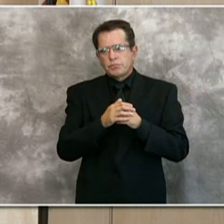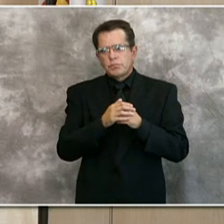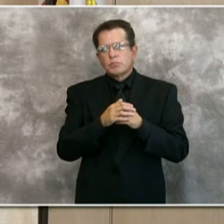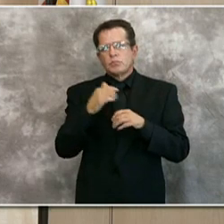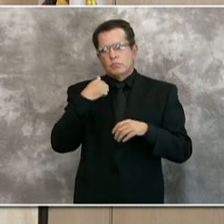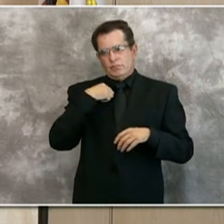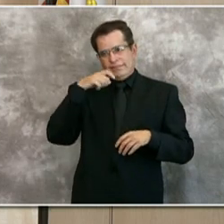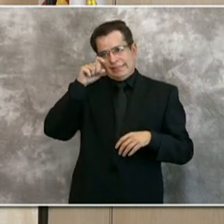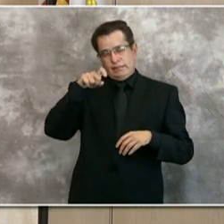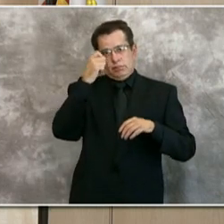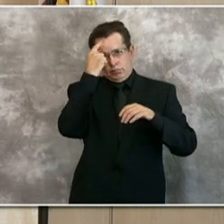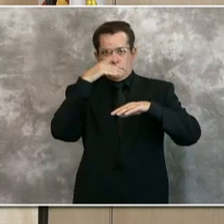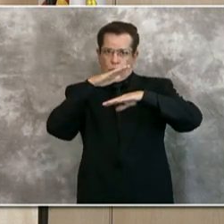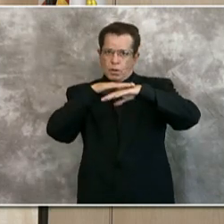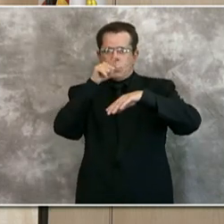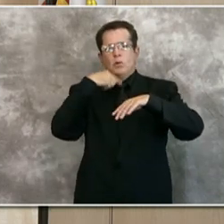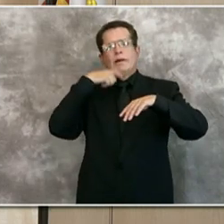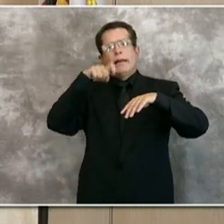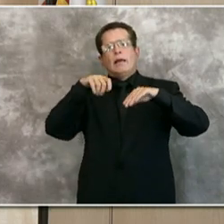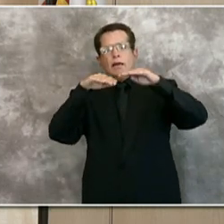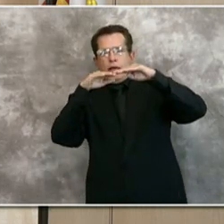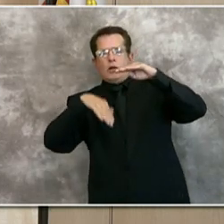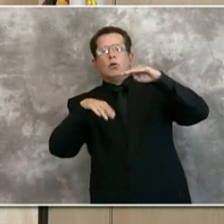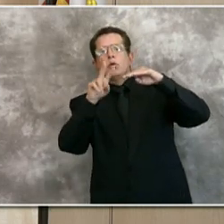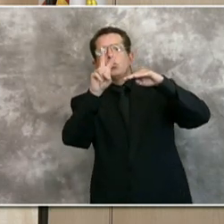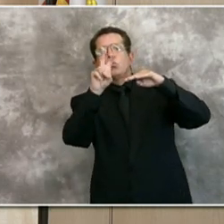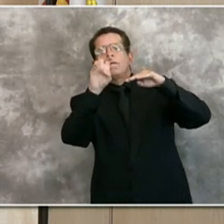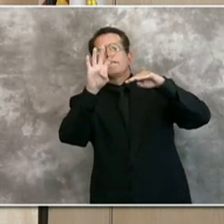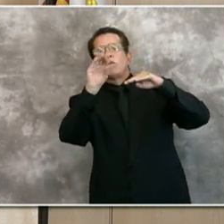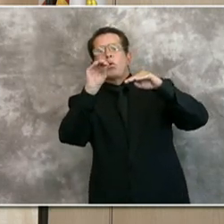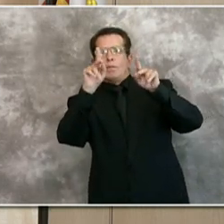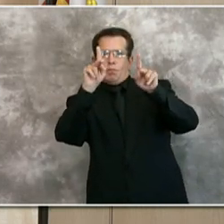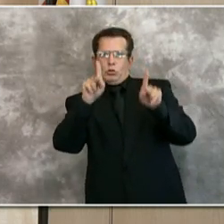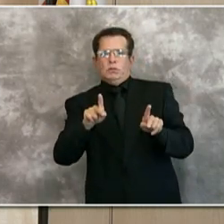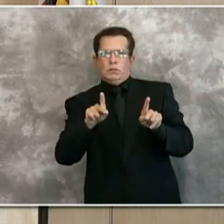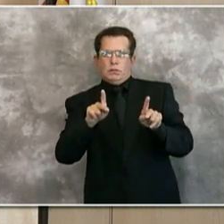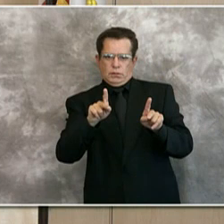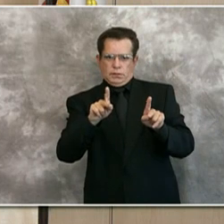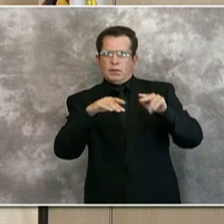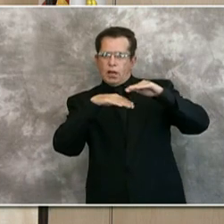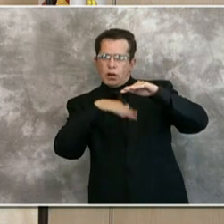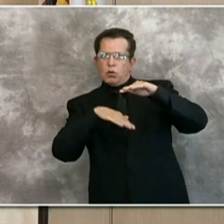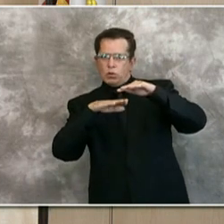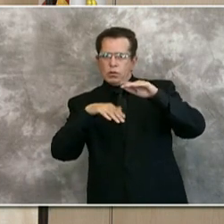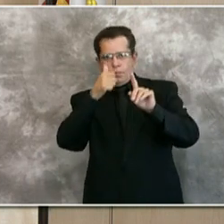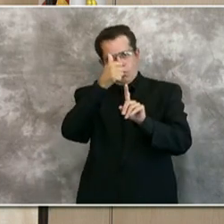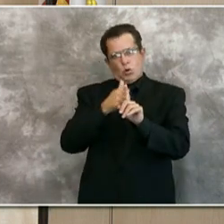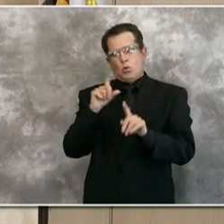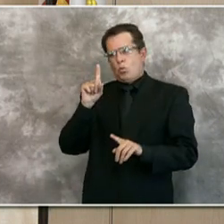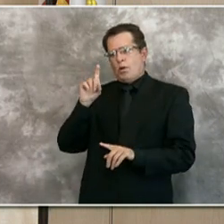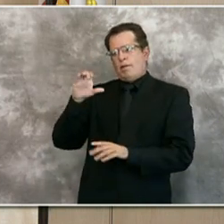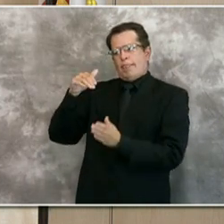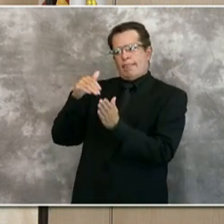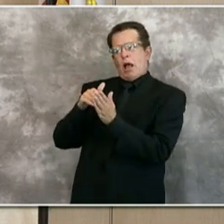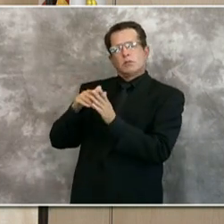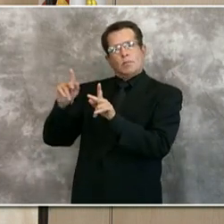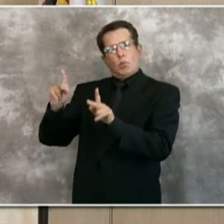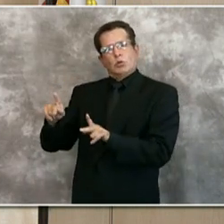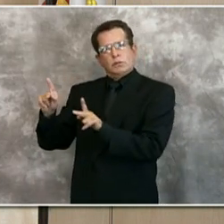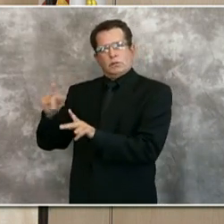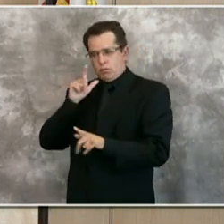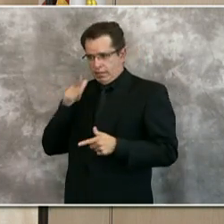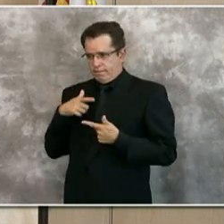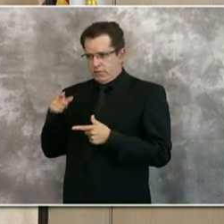have 240 or less cases per 100,000 population for